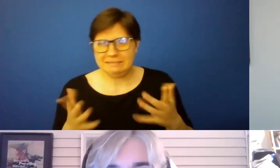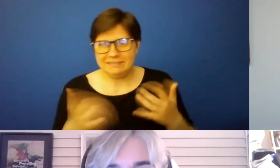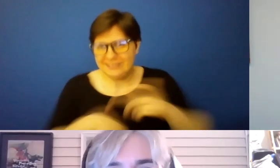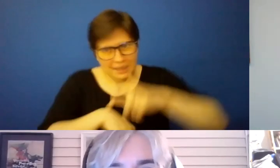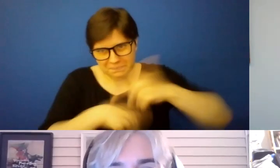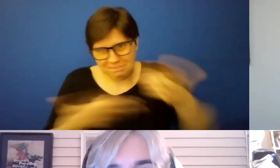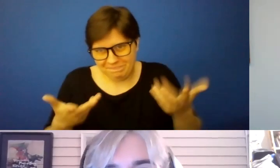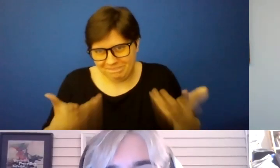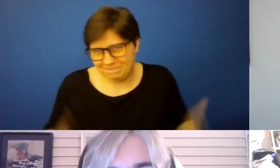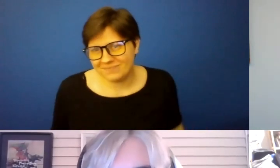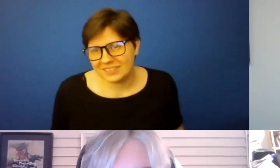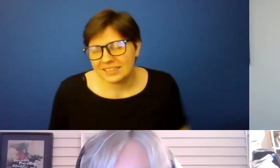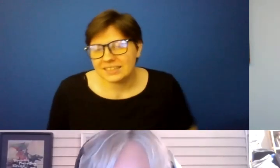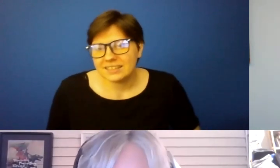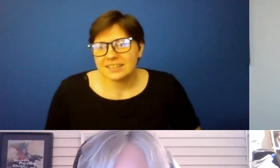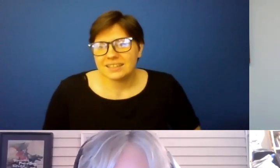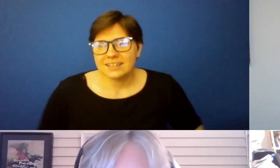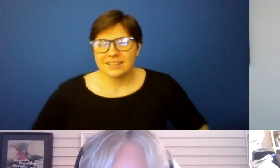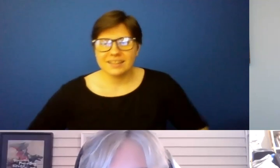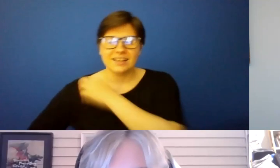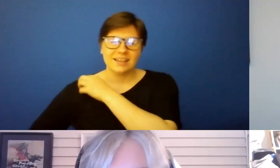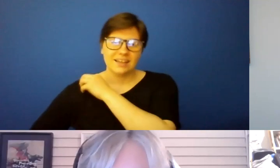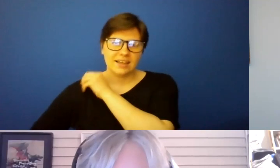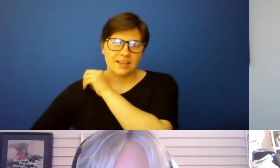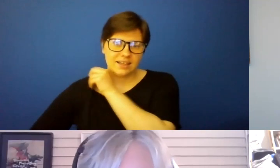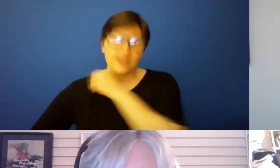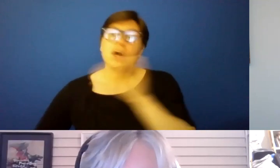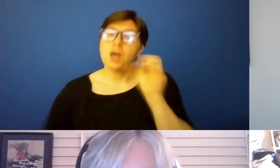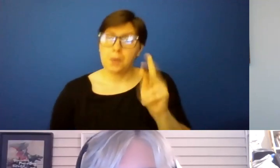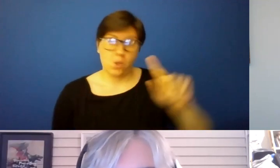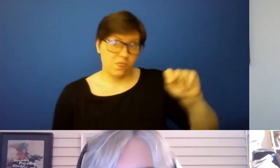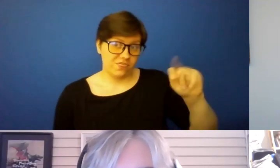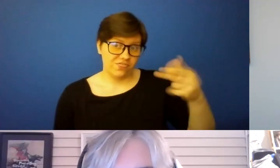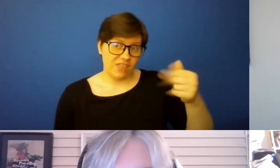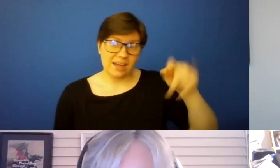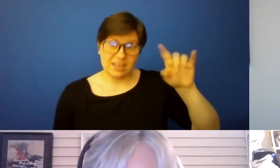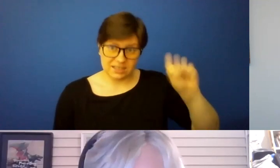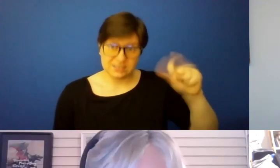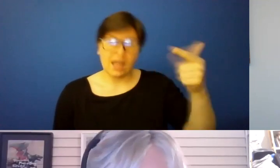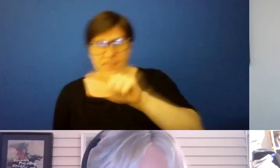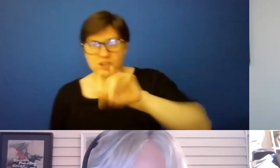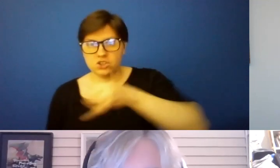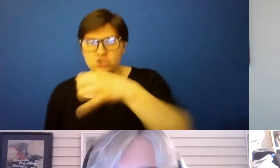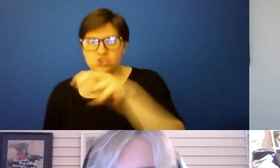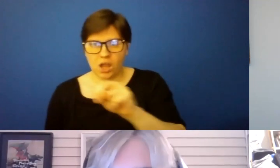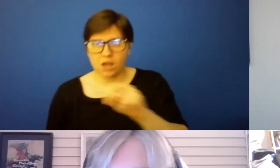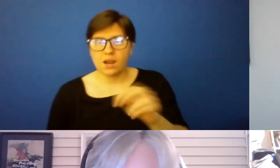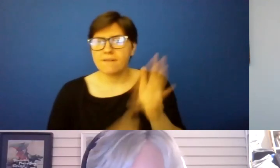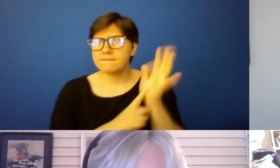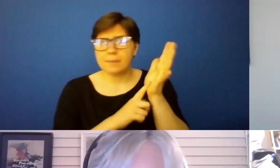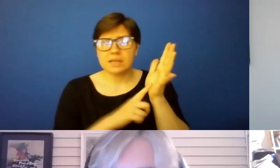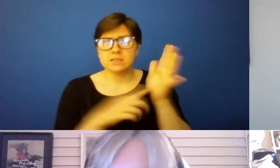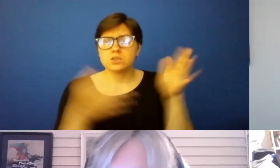time. So let's give Thaddeus and then John each a chance to spend 5 minutes with a